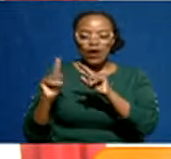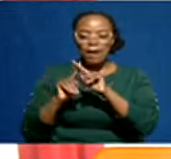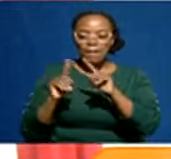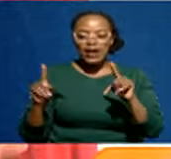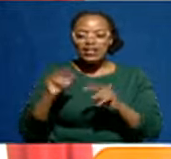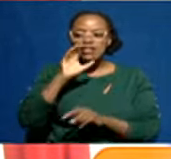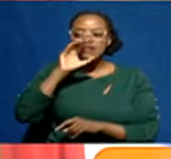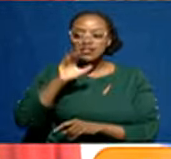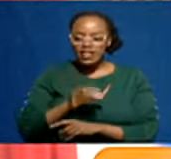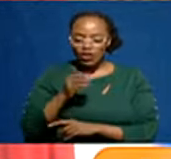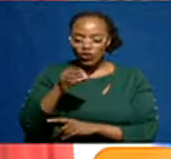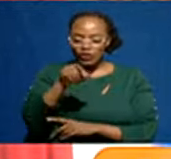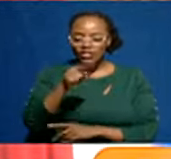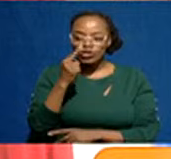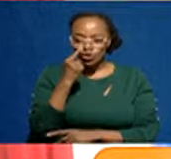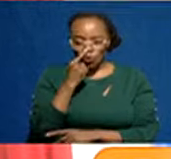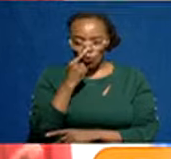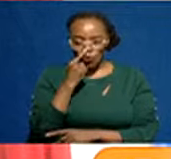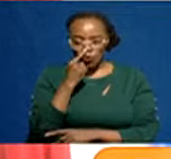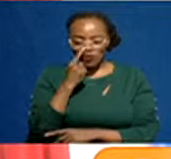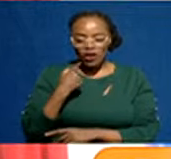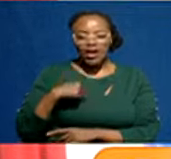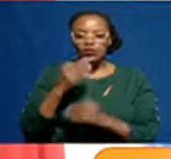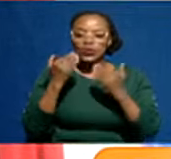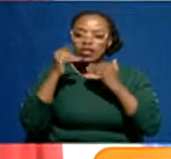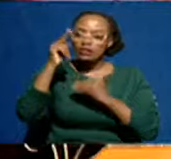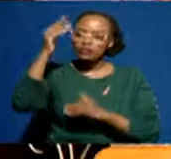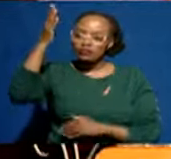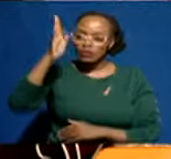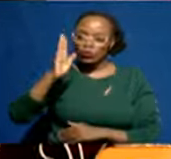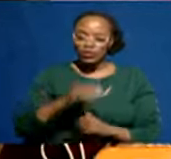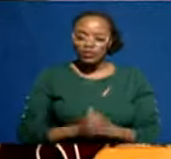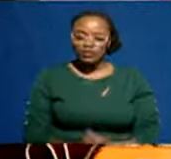actually sons of this home. Na tunashukuru Mungu.